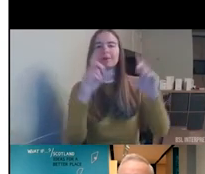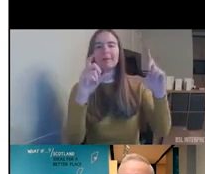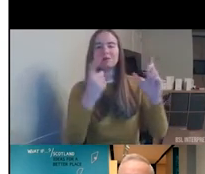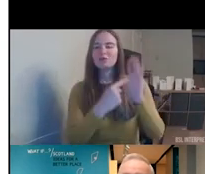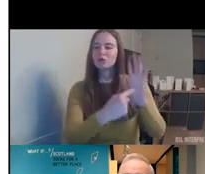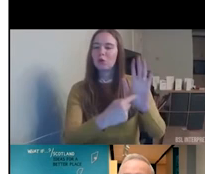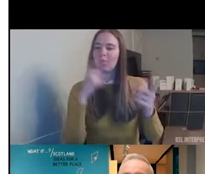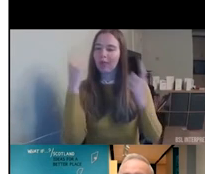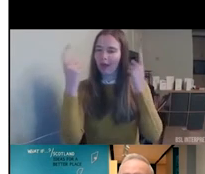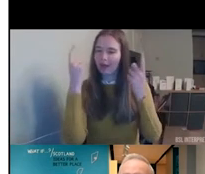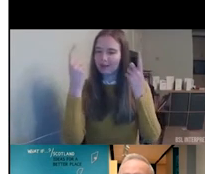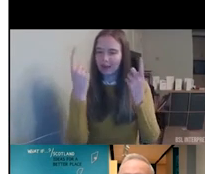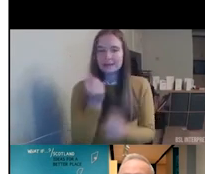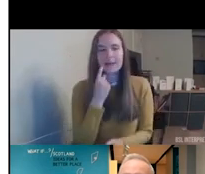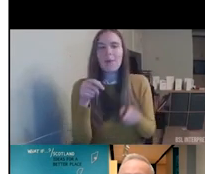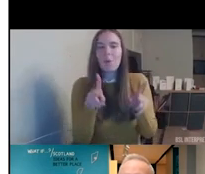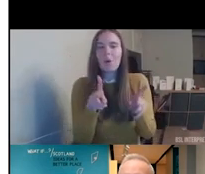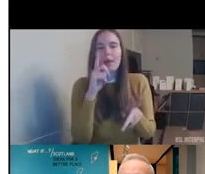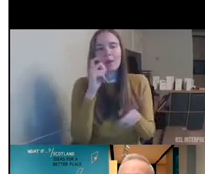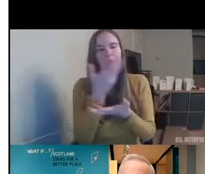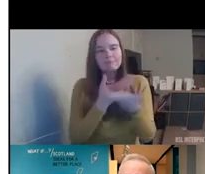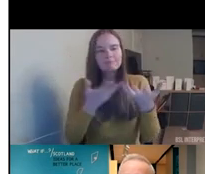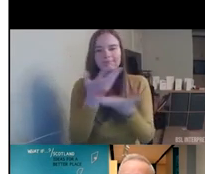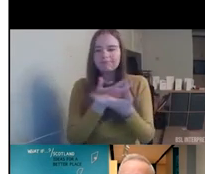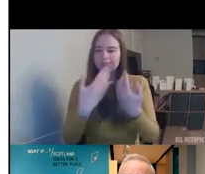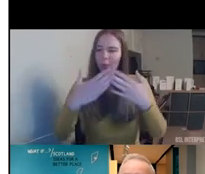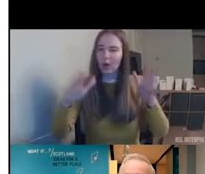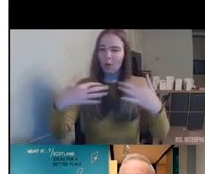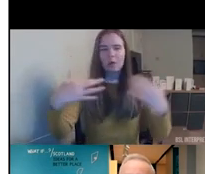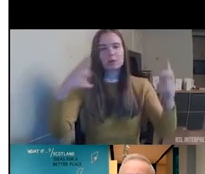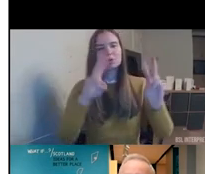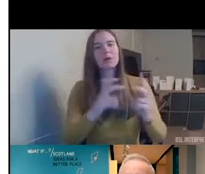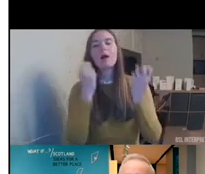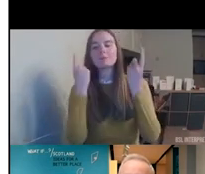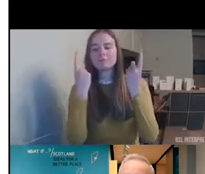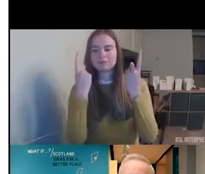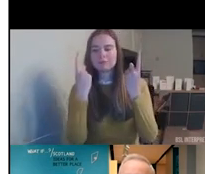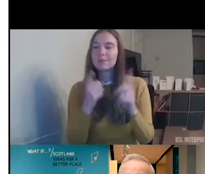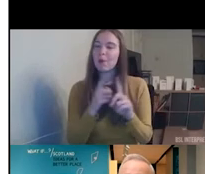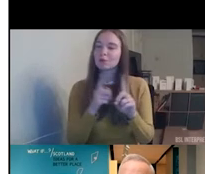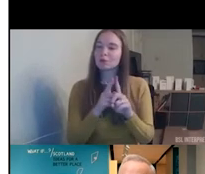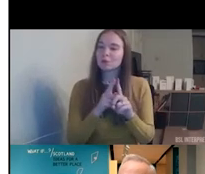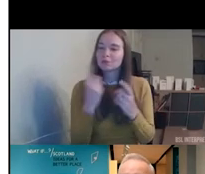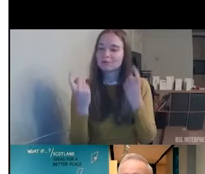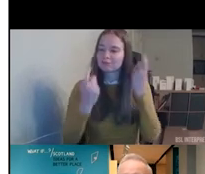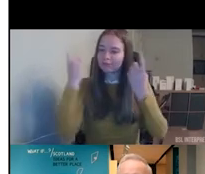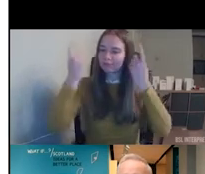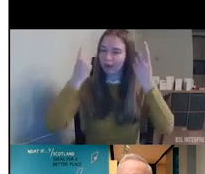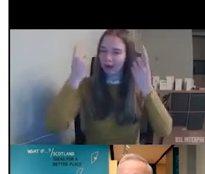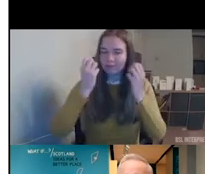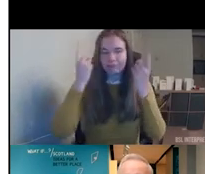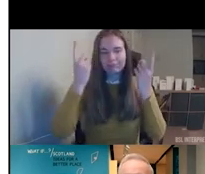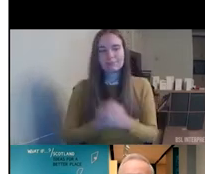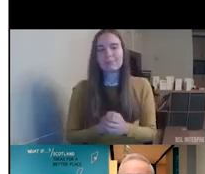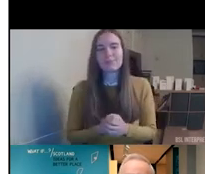which could be communicated to a wide audience, but also in an inspiring and evocative way. And it wasn't about producing